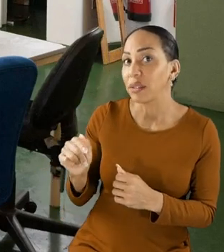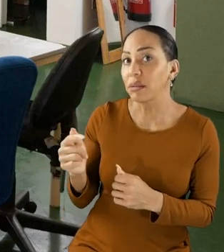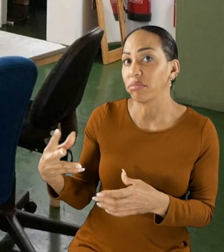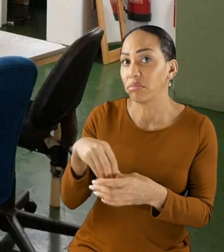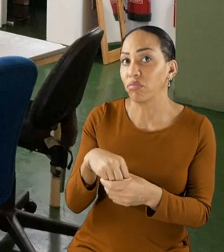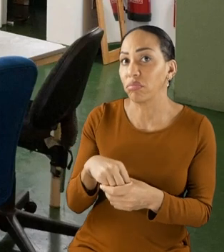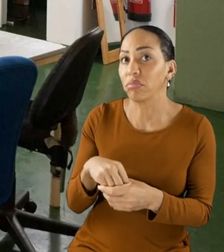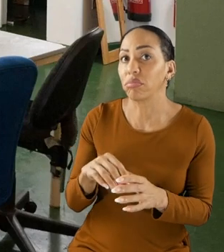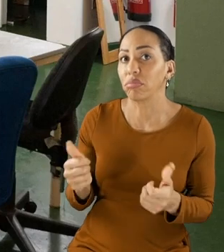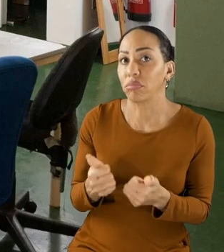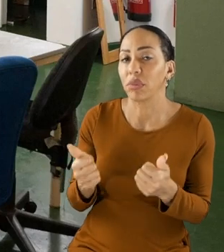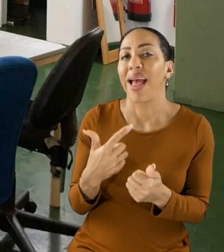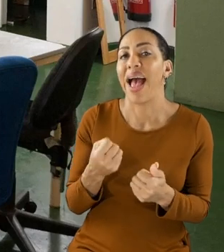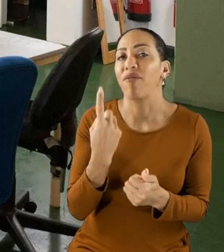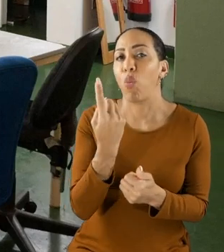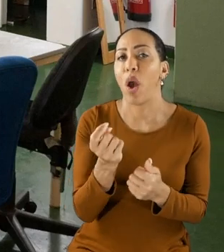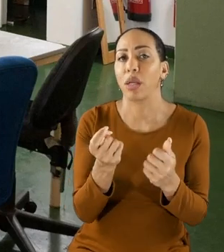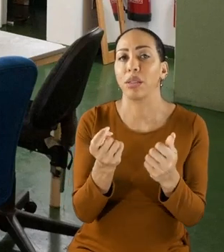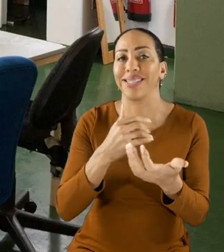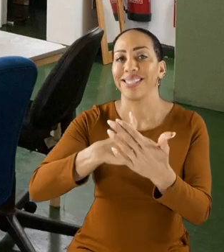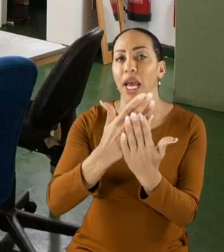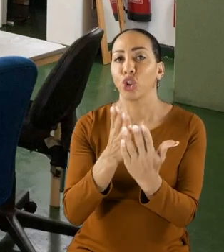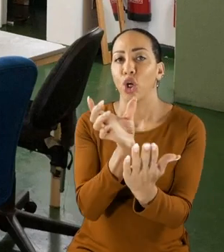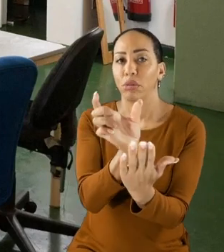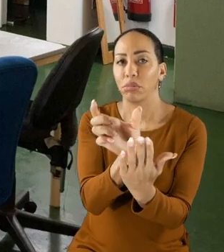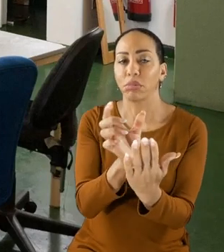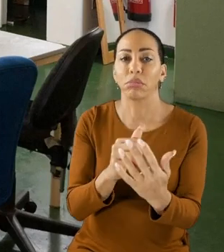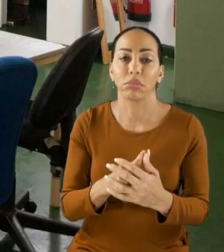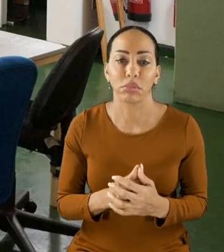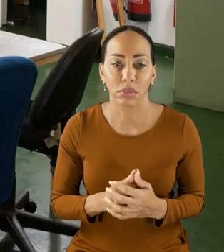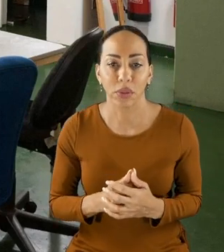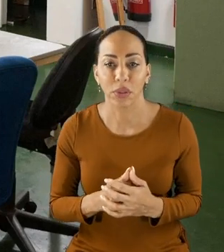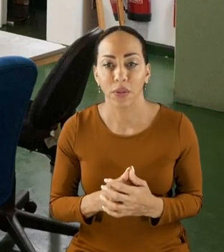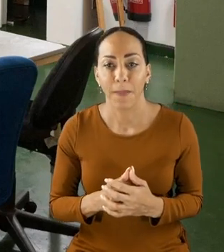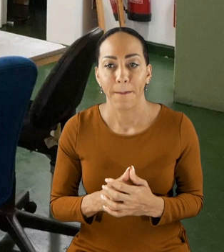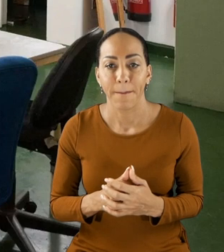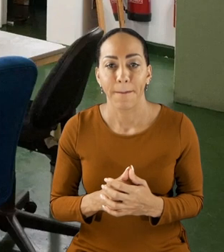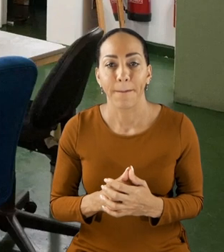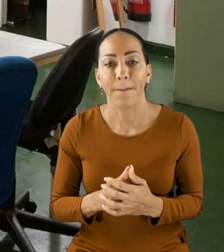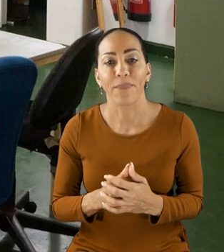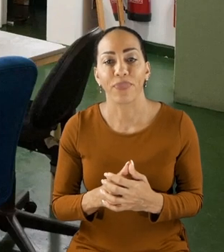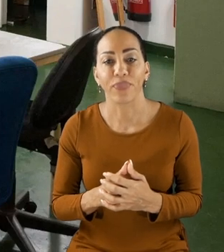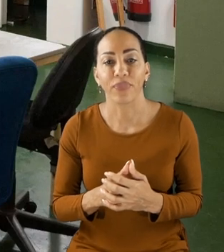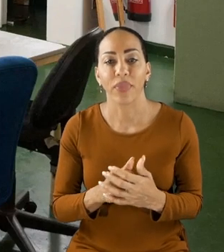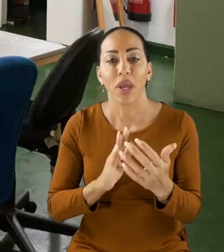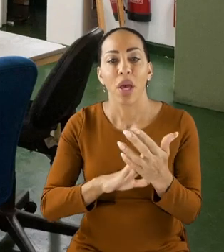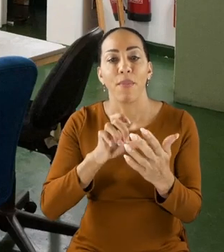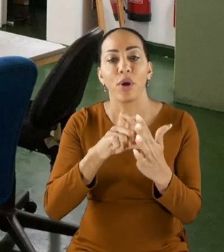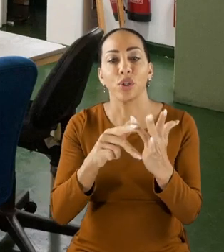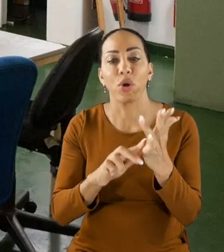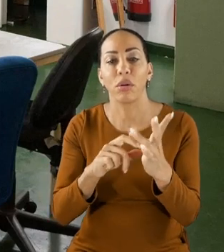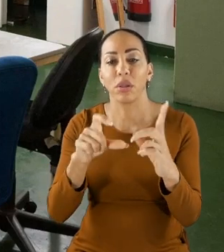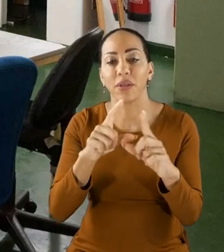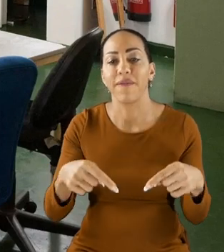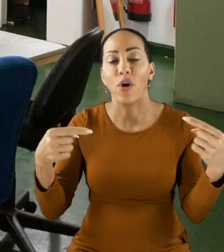Right. You know, there's sort of a section where in McDonald versus the Royal Borough of Westminster,